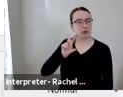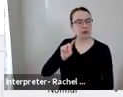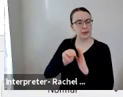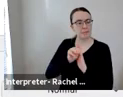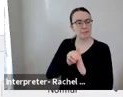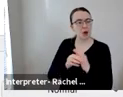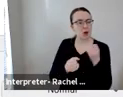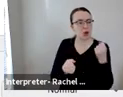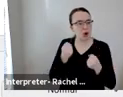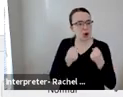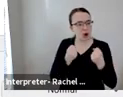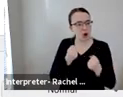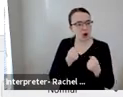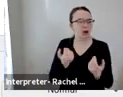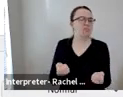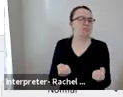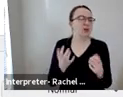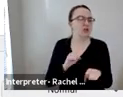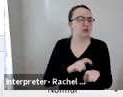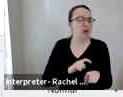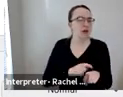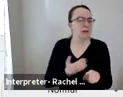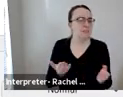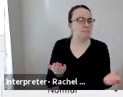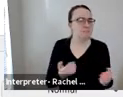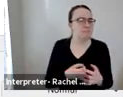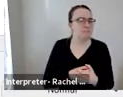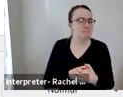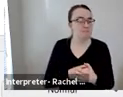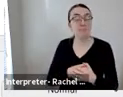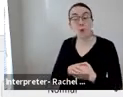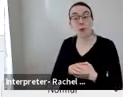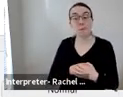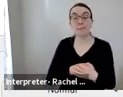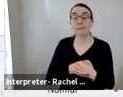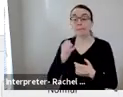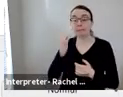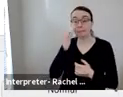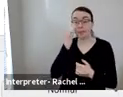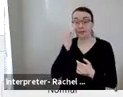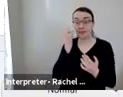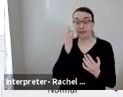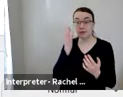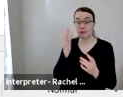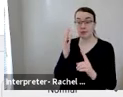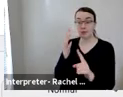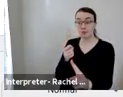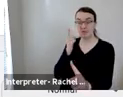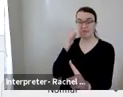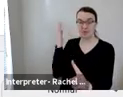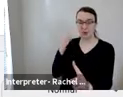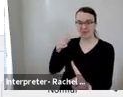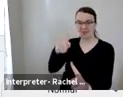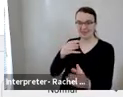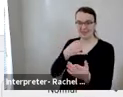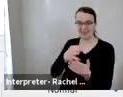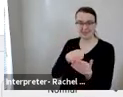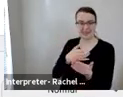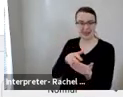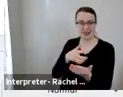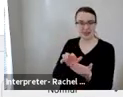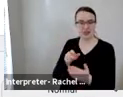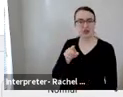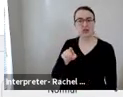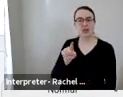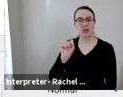and things like that. Okay. So if you talk about this specific sketch, I mean, this thumbnail is